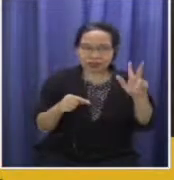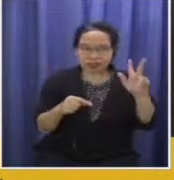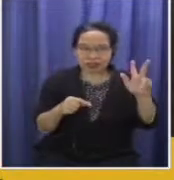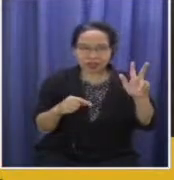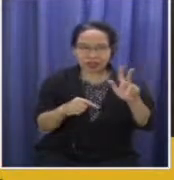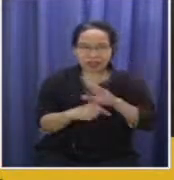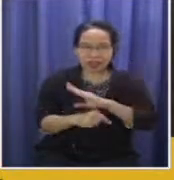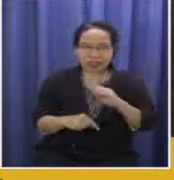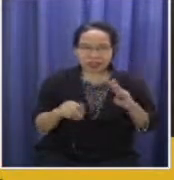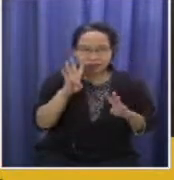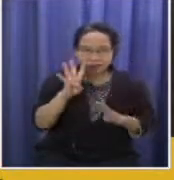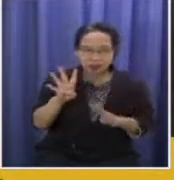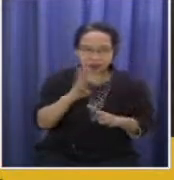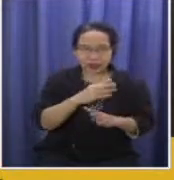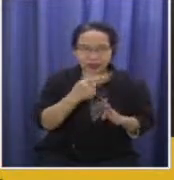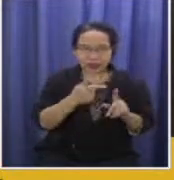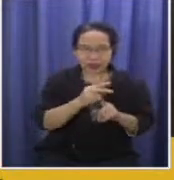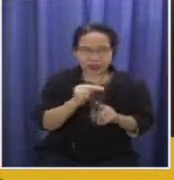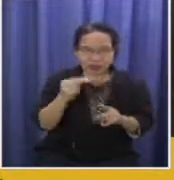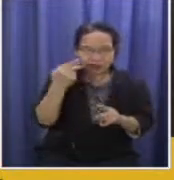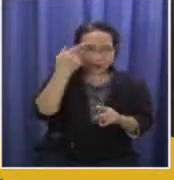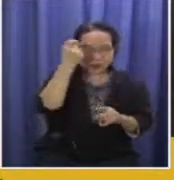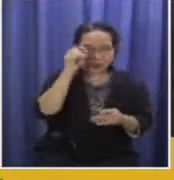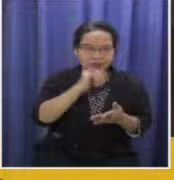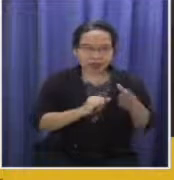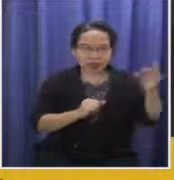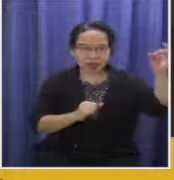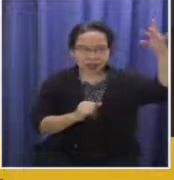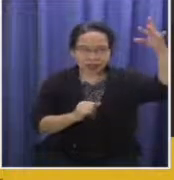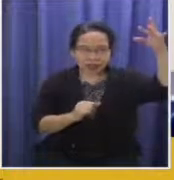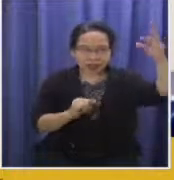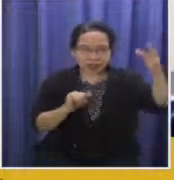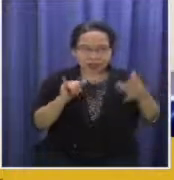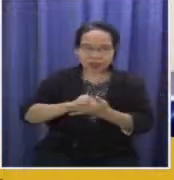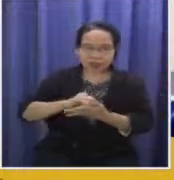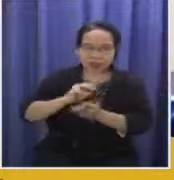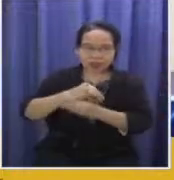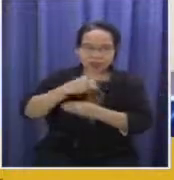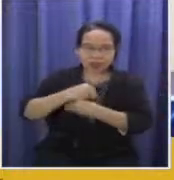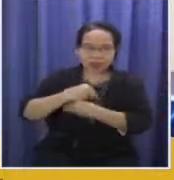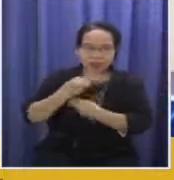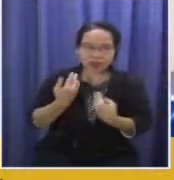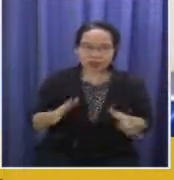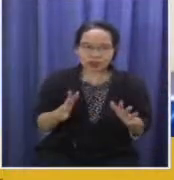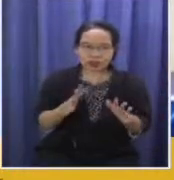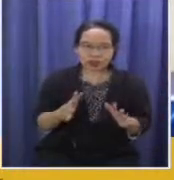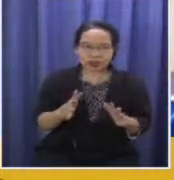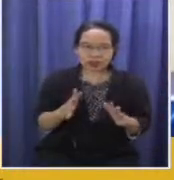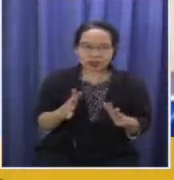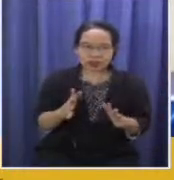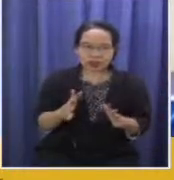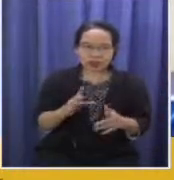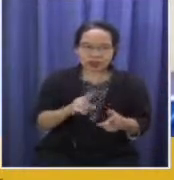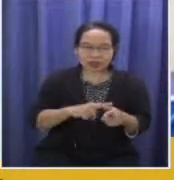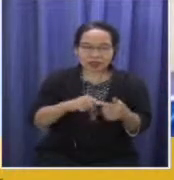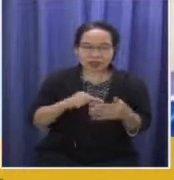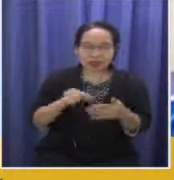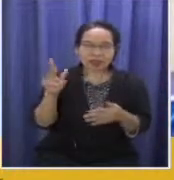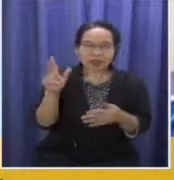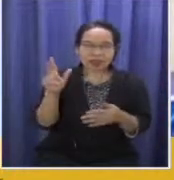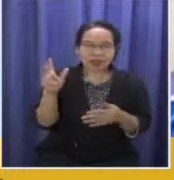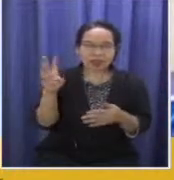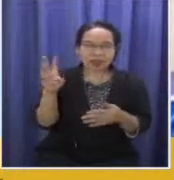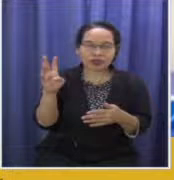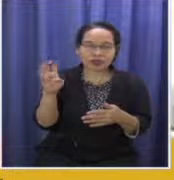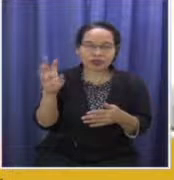and 4 of Genesis, because that light was made already. Then on verse 13,